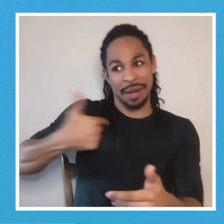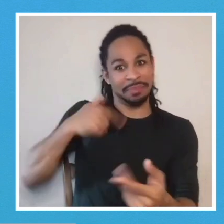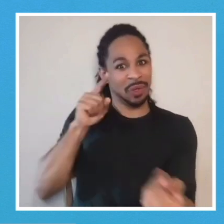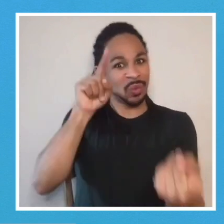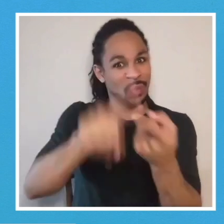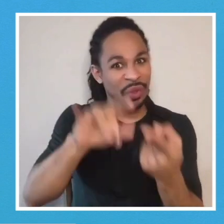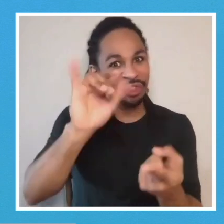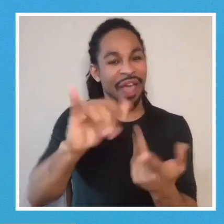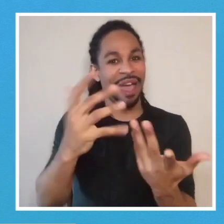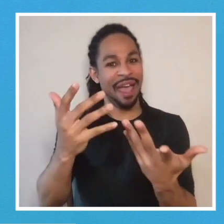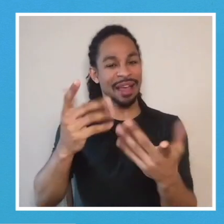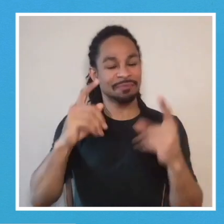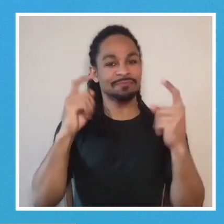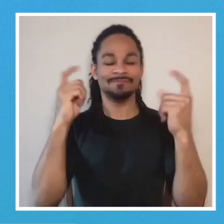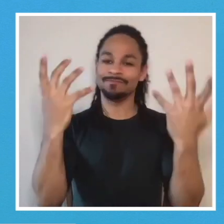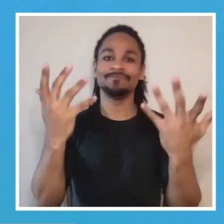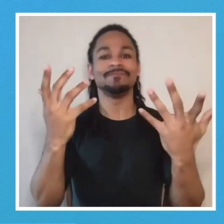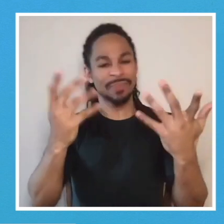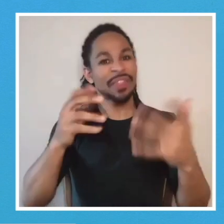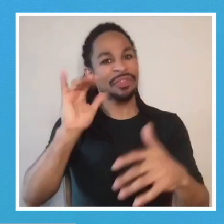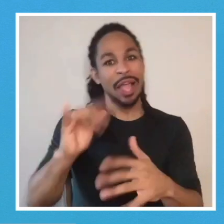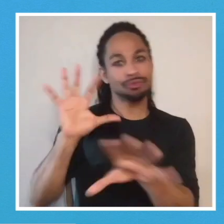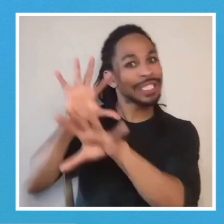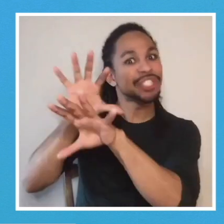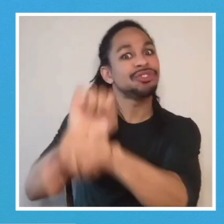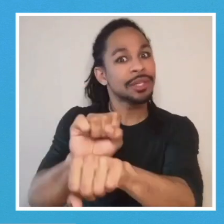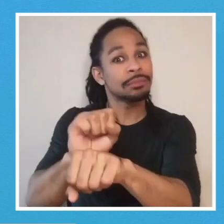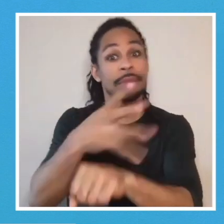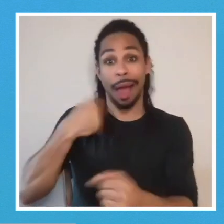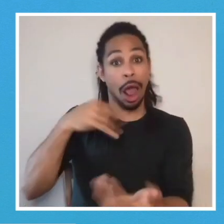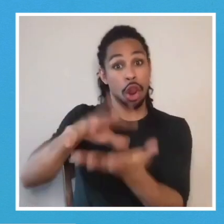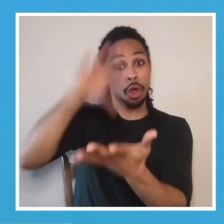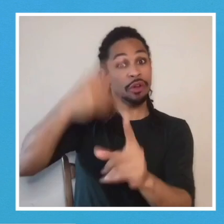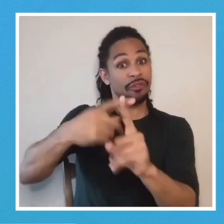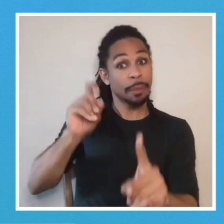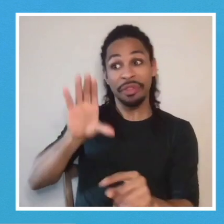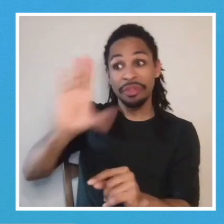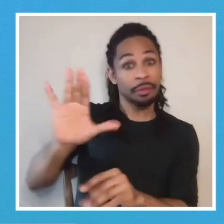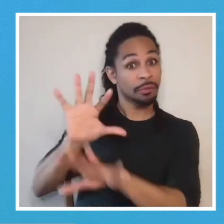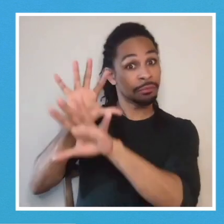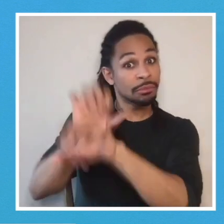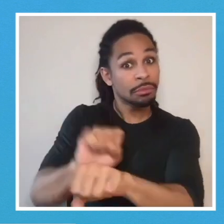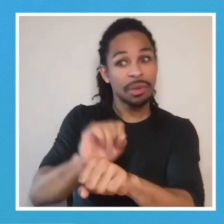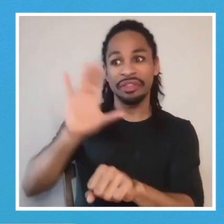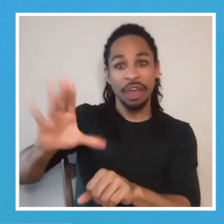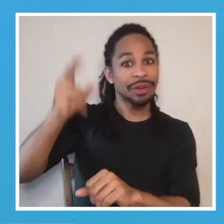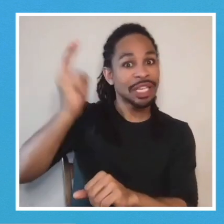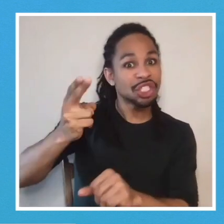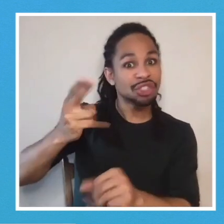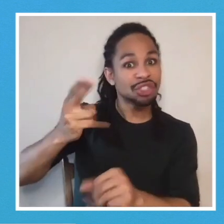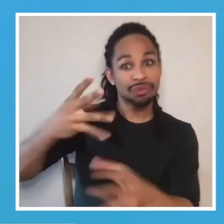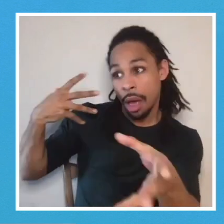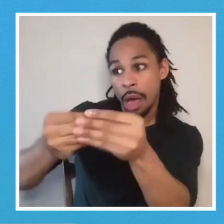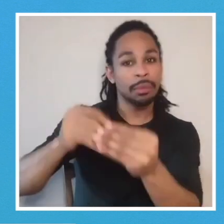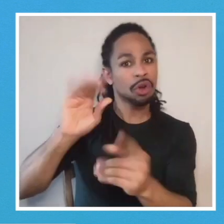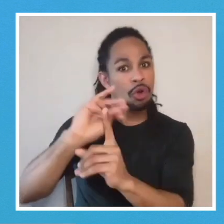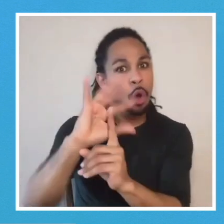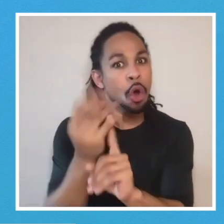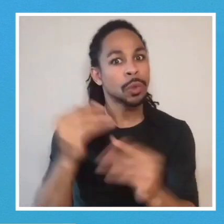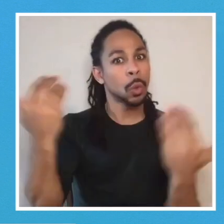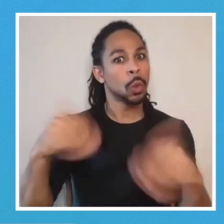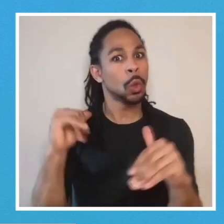I learned from their history and their culture. And what I learned was the